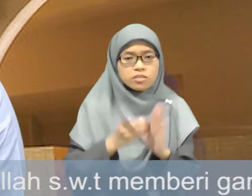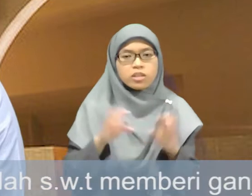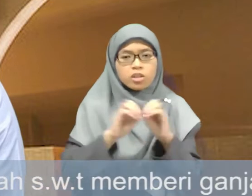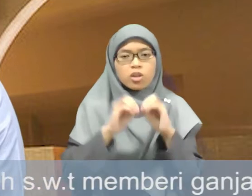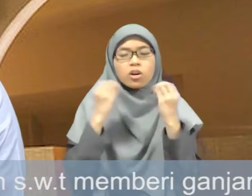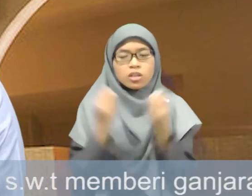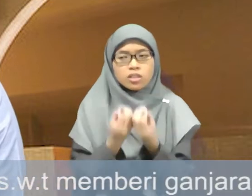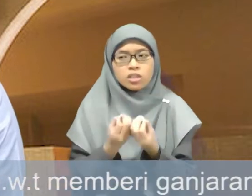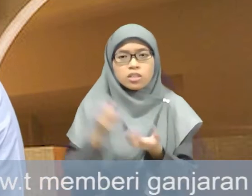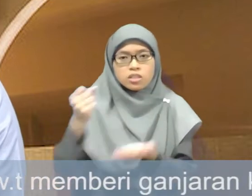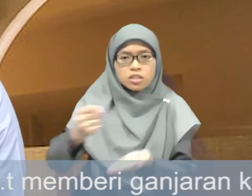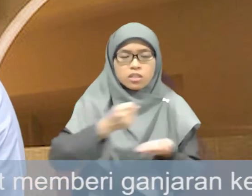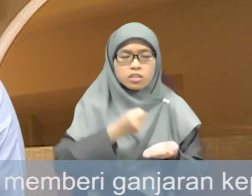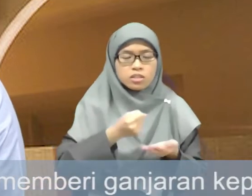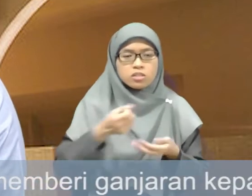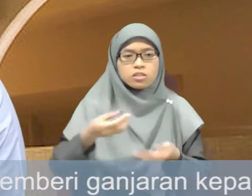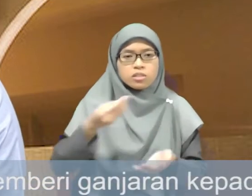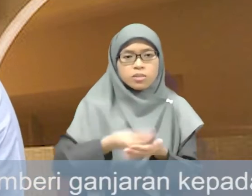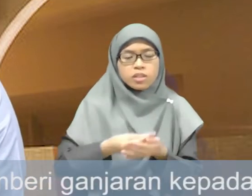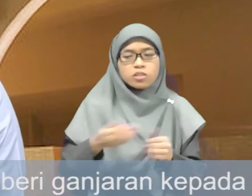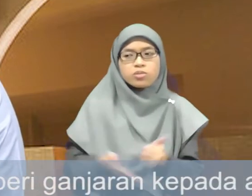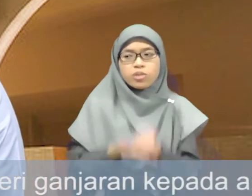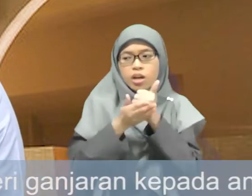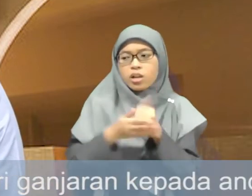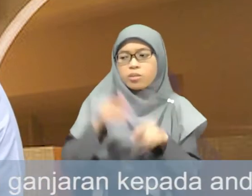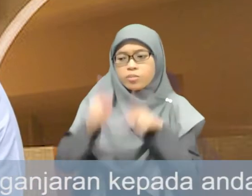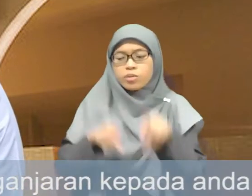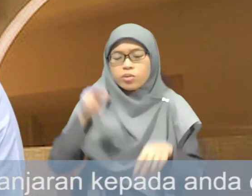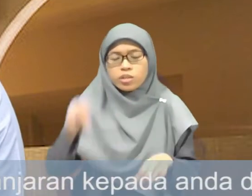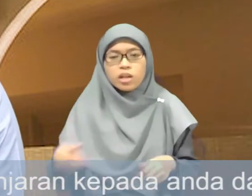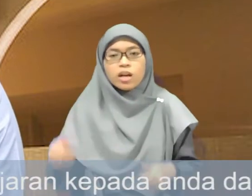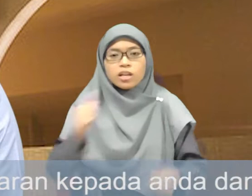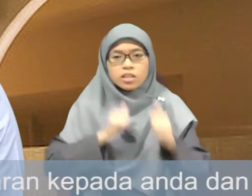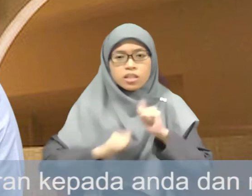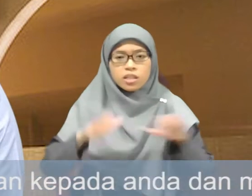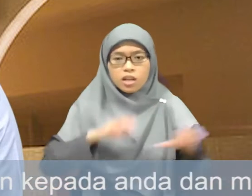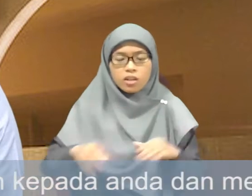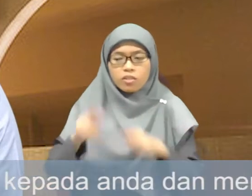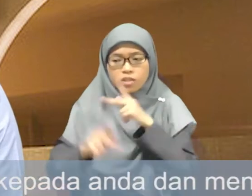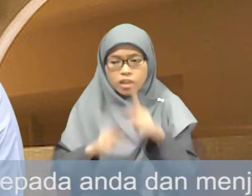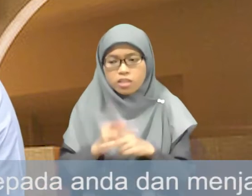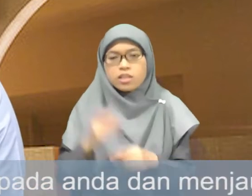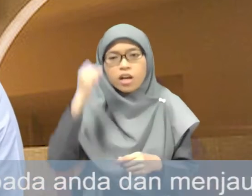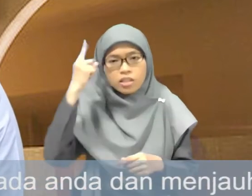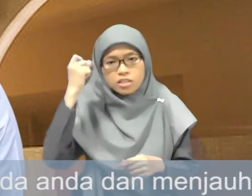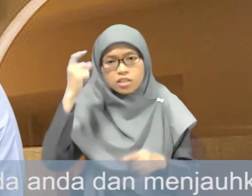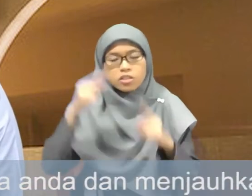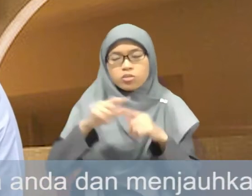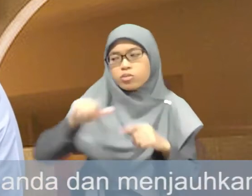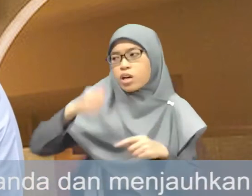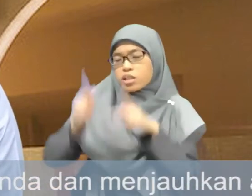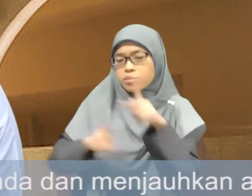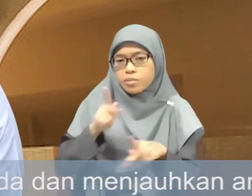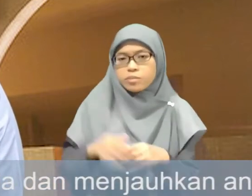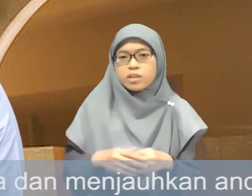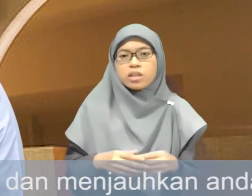that raises money to help people in need and also an act of kindness and understanding towards others. It is also